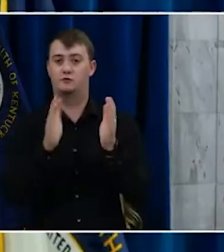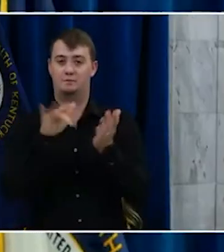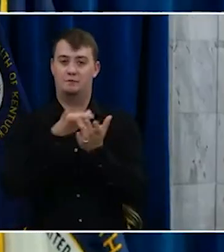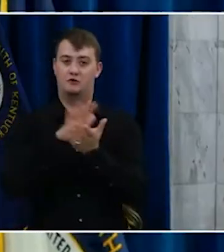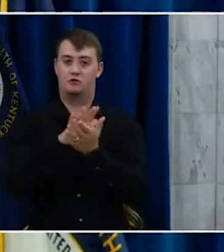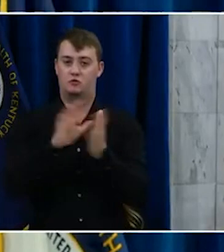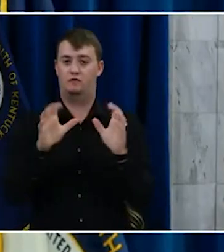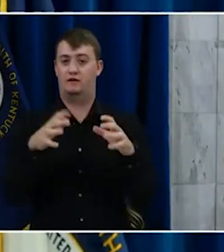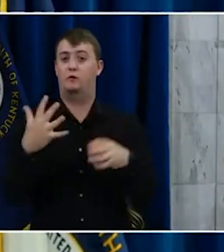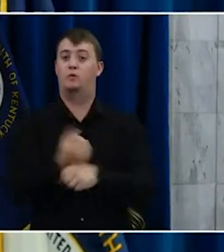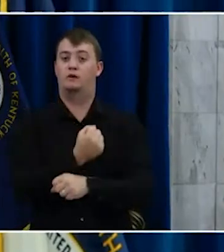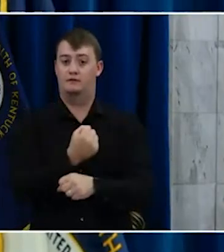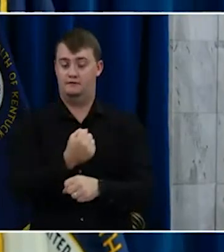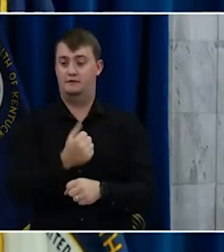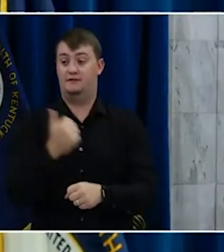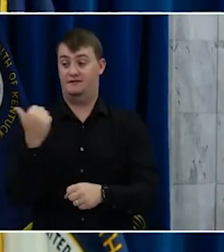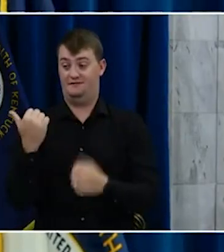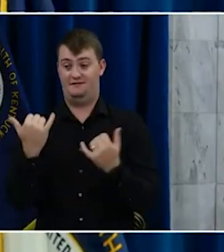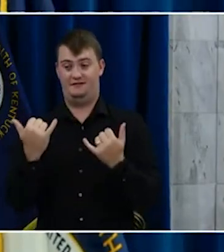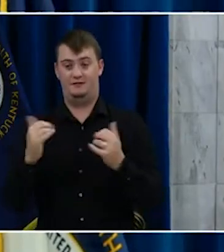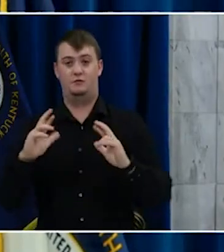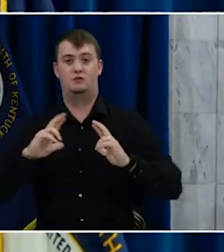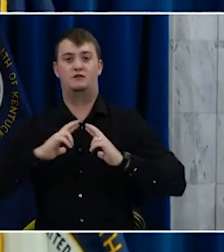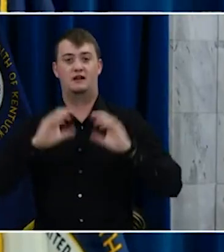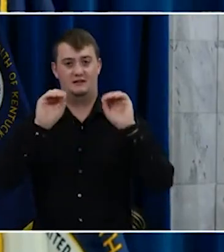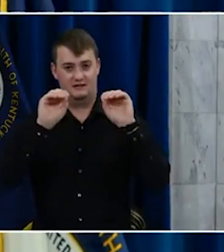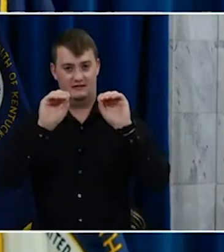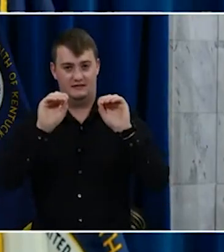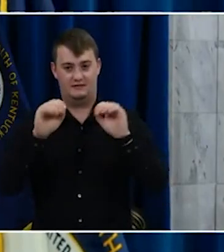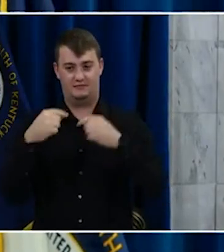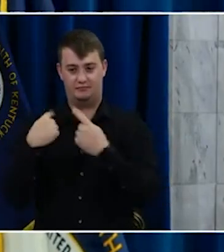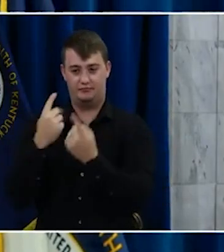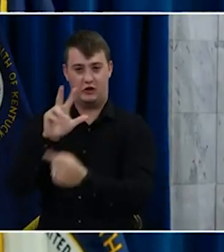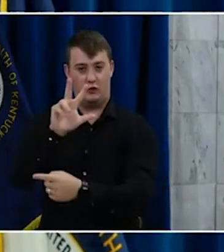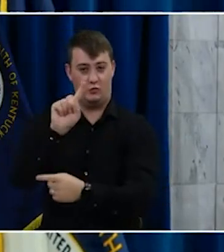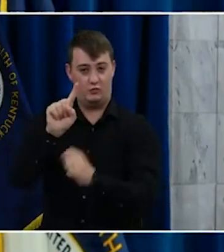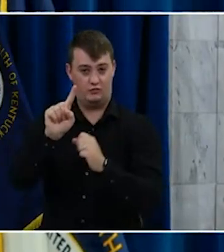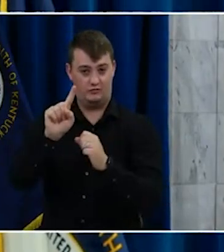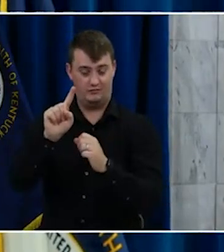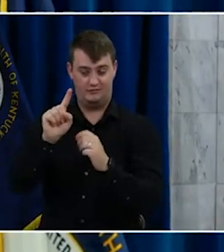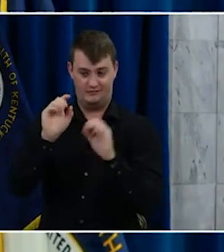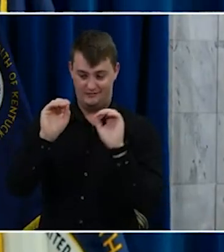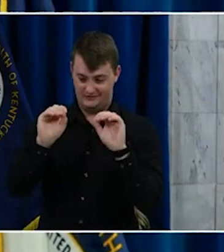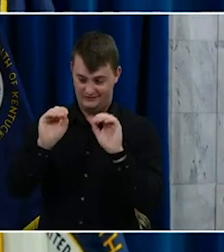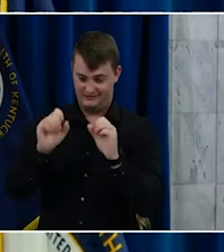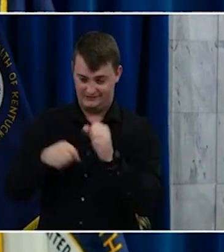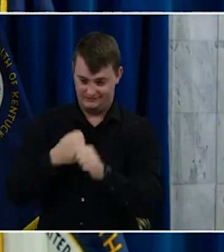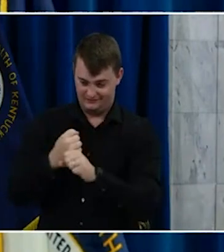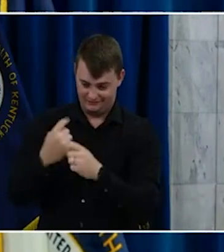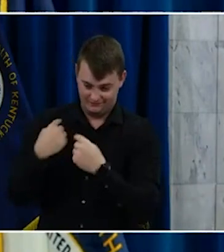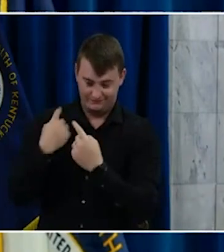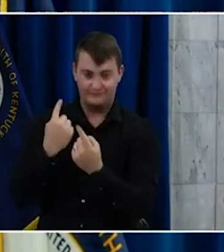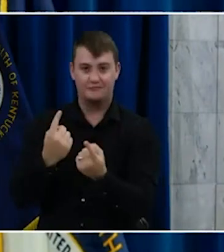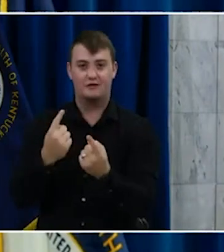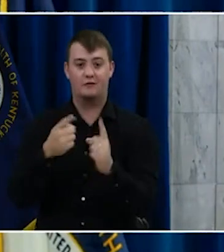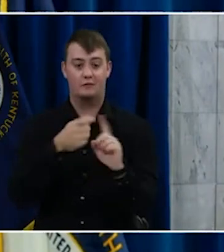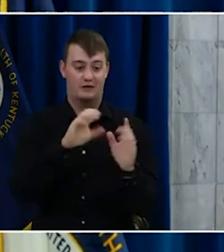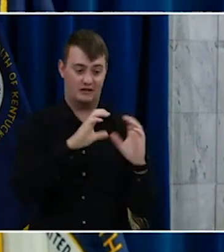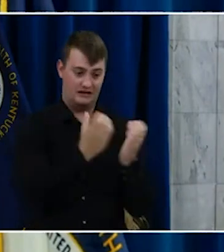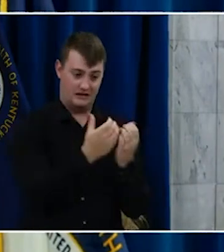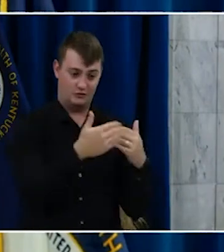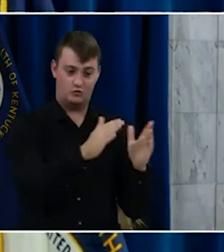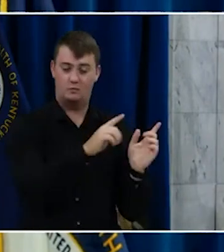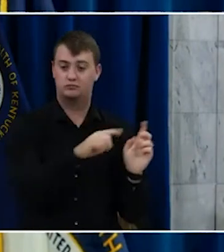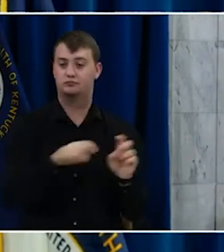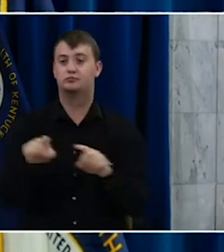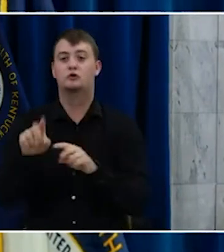winner. Chair Robinson is a retired educator whose 31-year career took her from positions ranging from the classroom to the